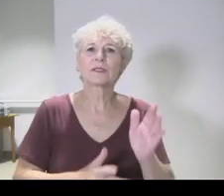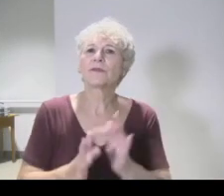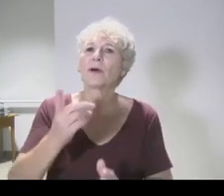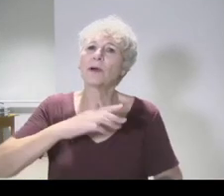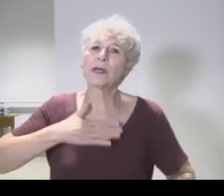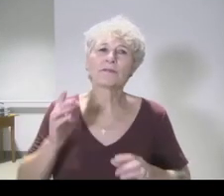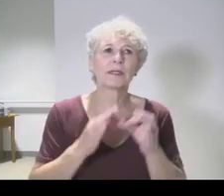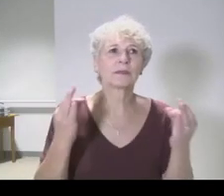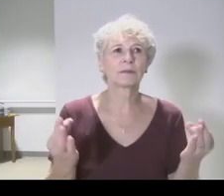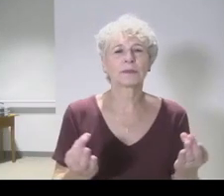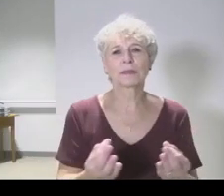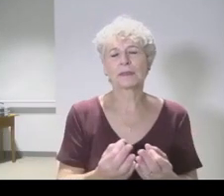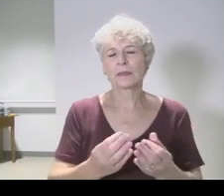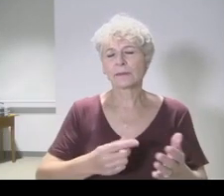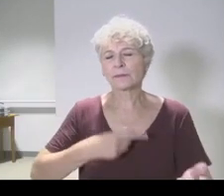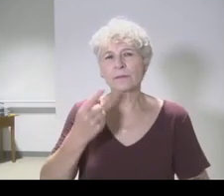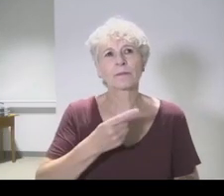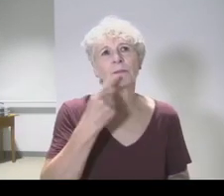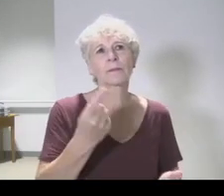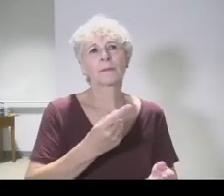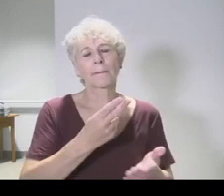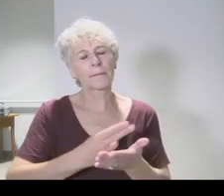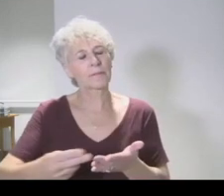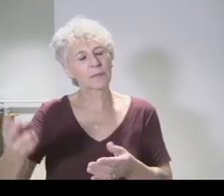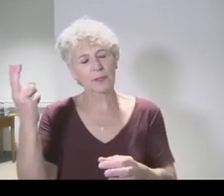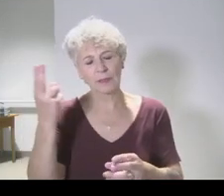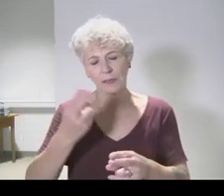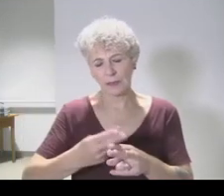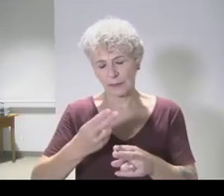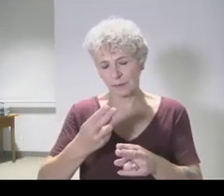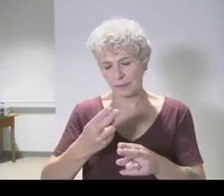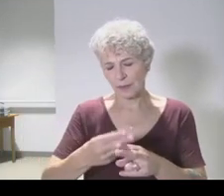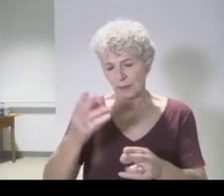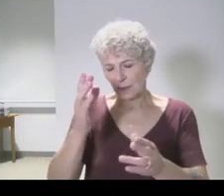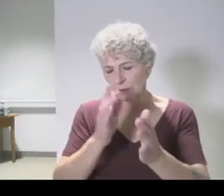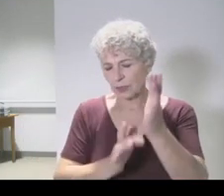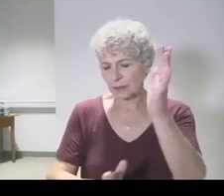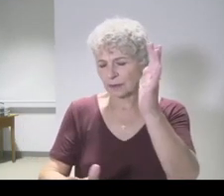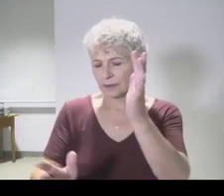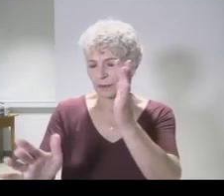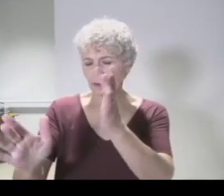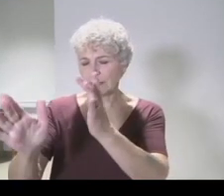Jesus for my family, I speak the holy name,